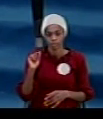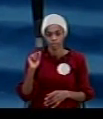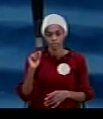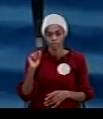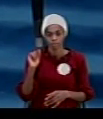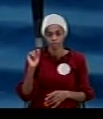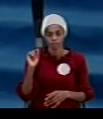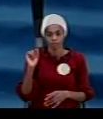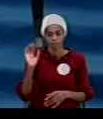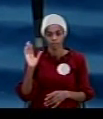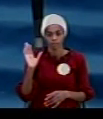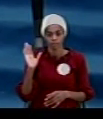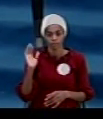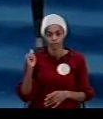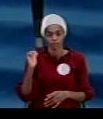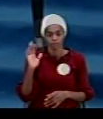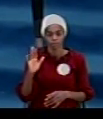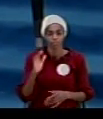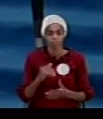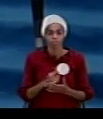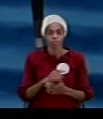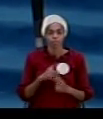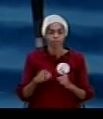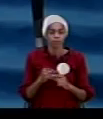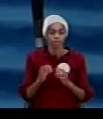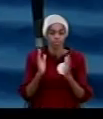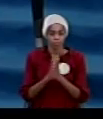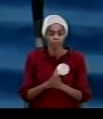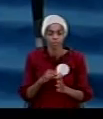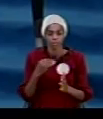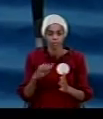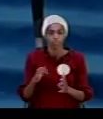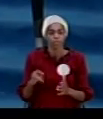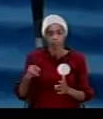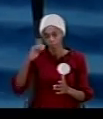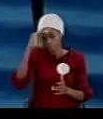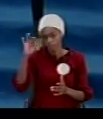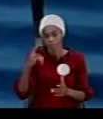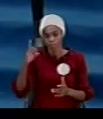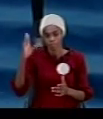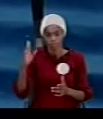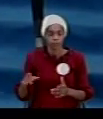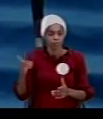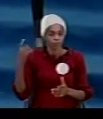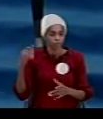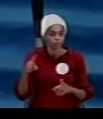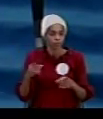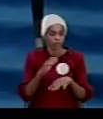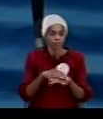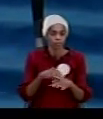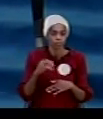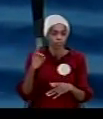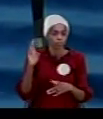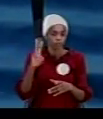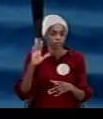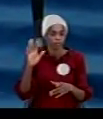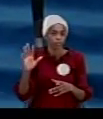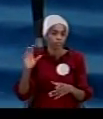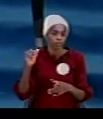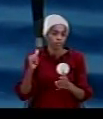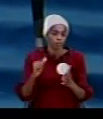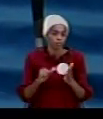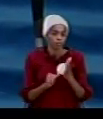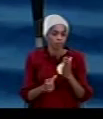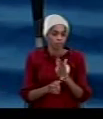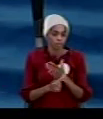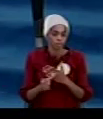the prayer of the man of God was going on the 25th of August, 2021, he said we should place our hands on where we are having